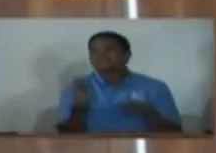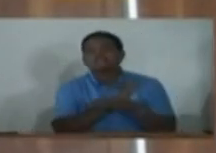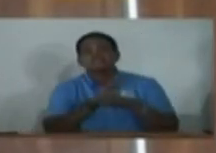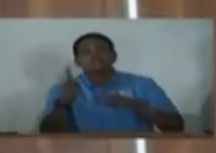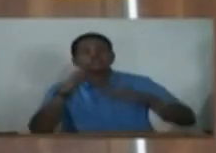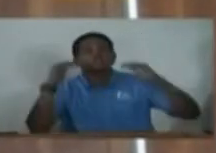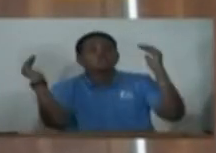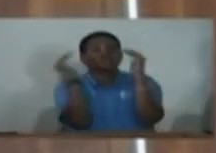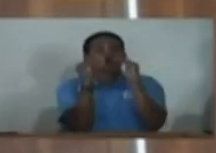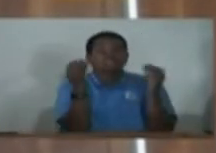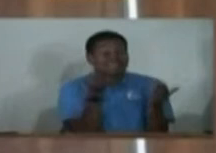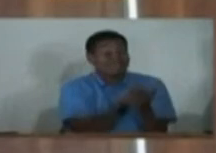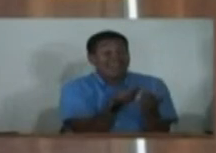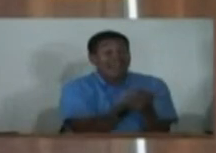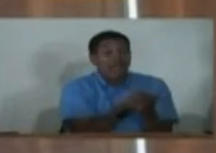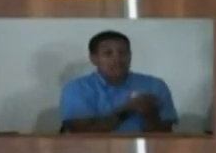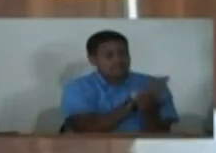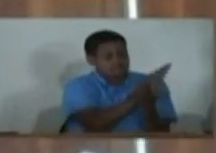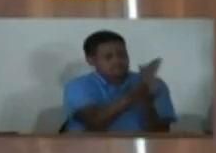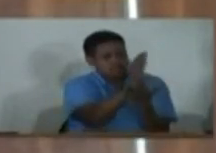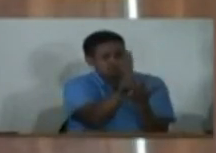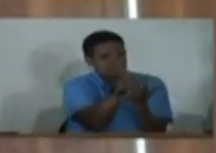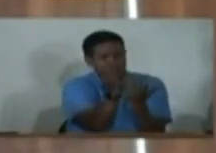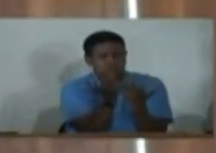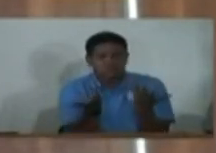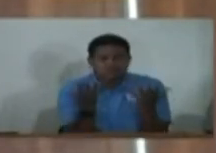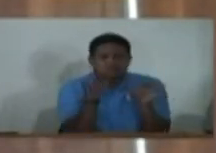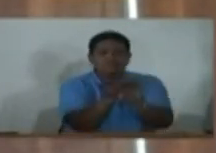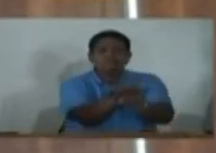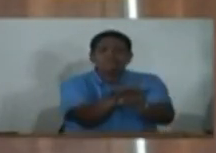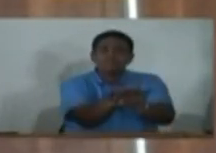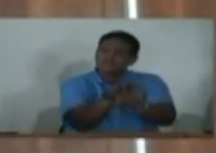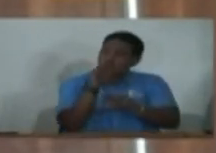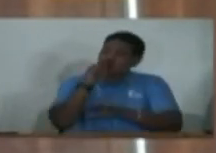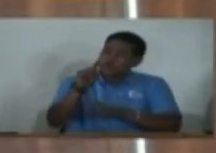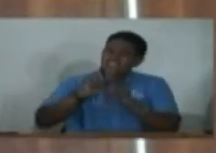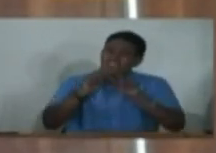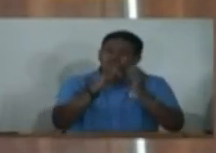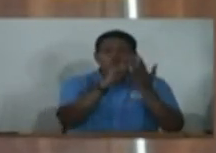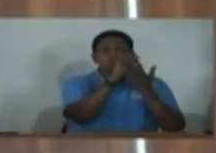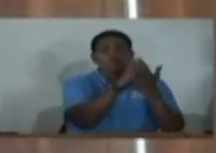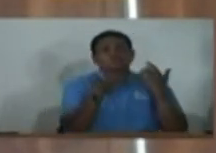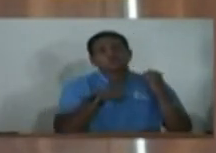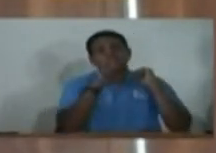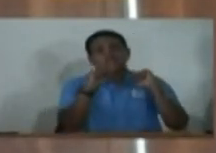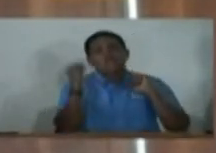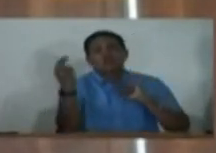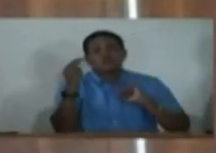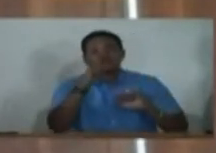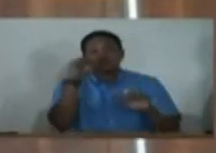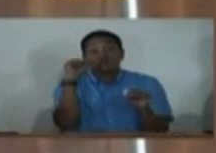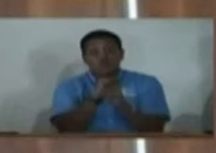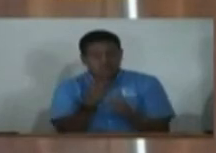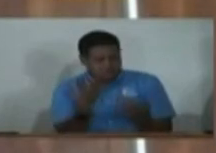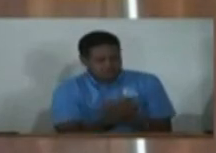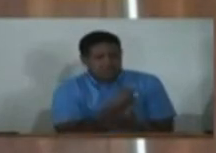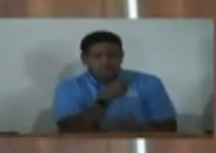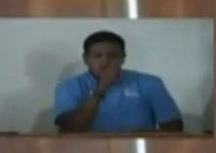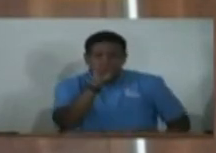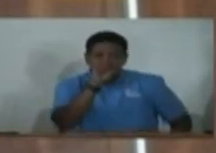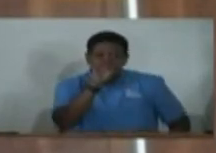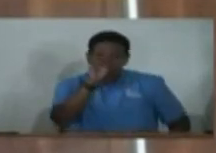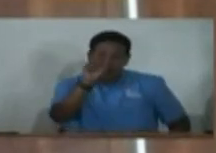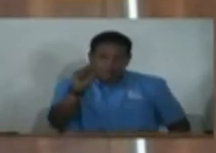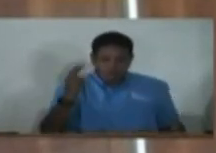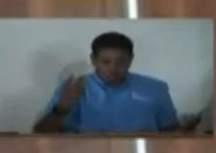justice, finance, that looks at those clutch of projects that we can use to really utilize this trademark. So,